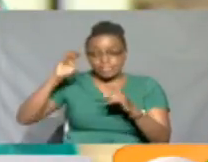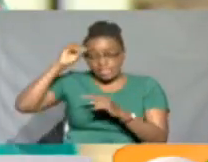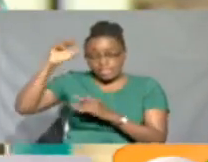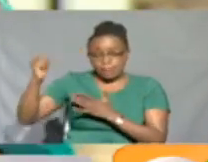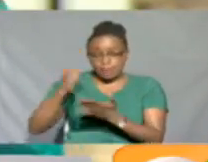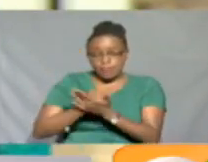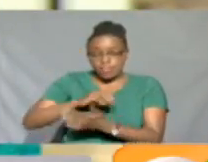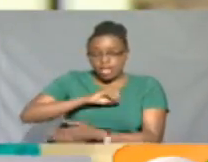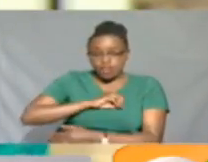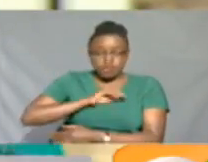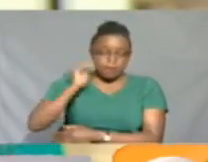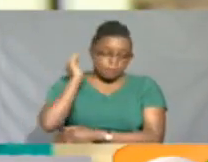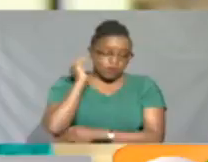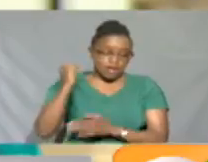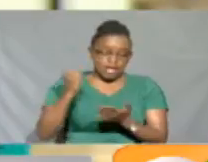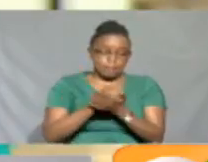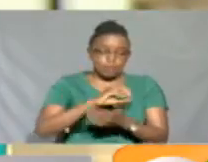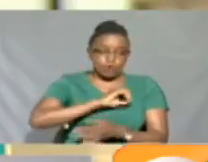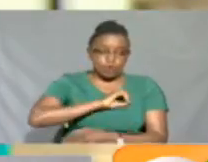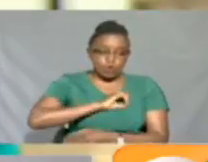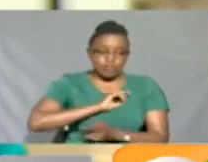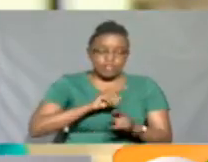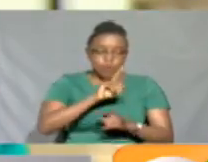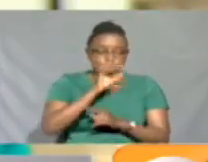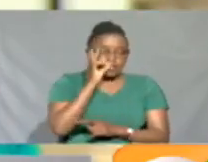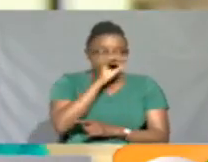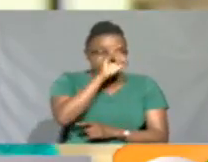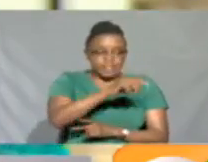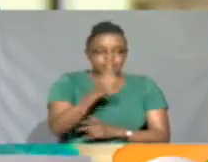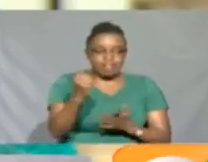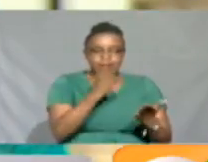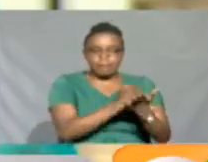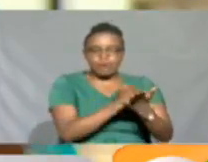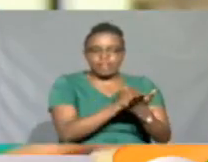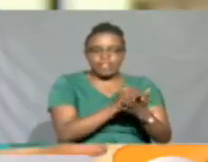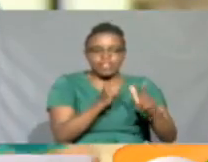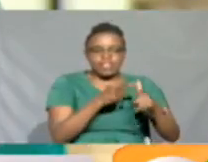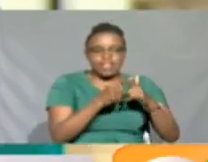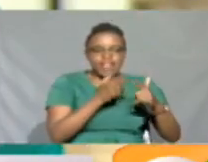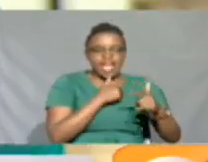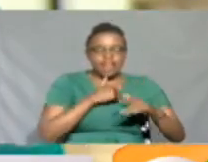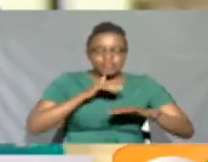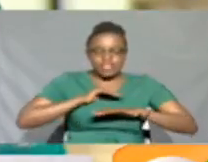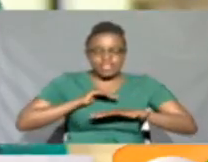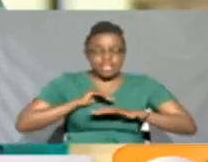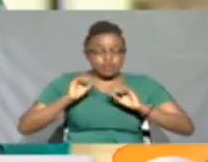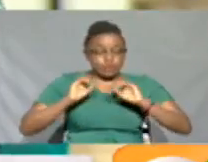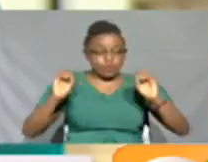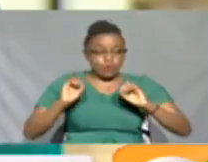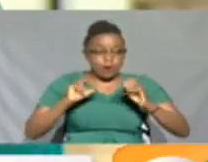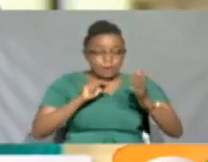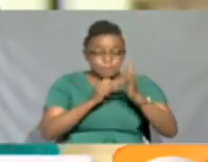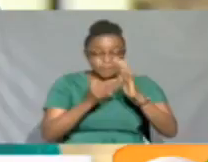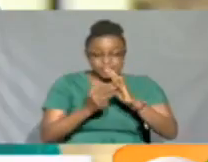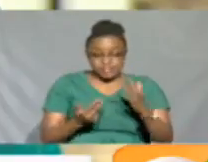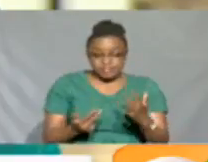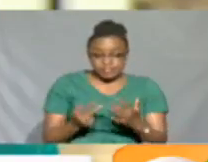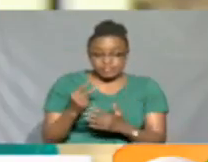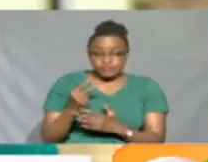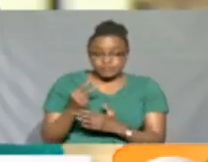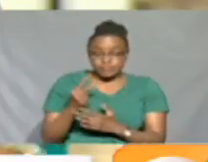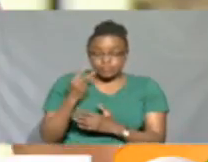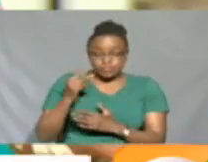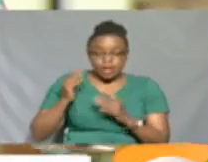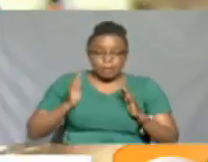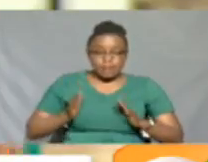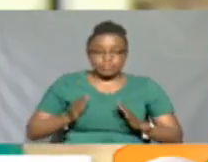employ theirs, and Murang'a have to employ theirs, and then one for Nyeri has to employ theirs, then we don't even have enough of them. That is why you can hear